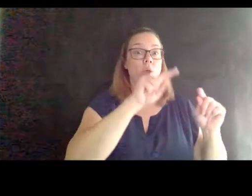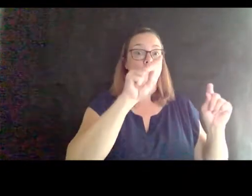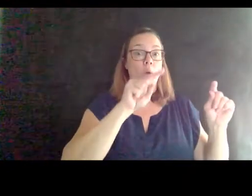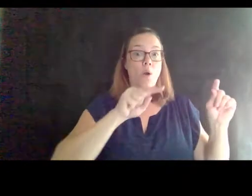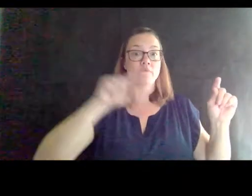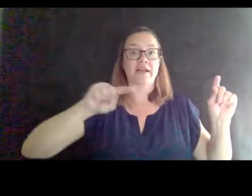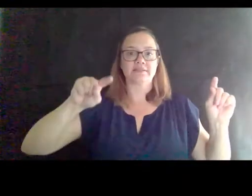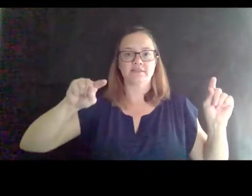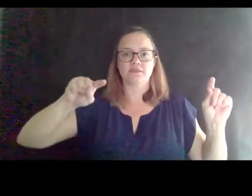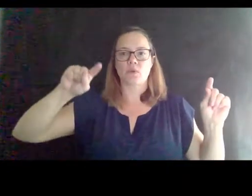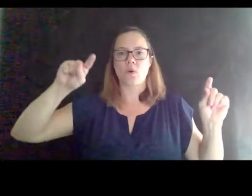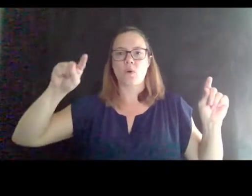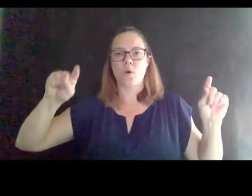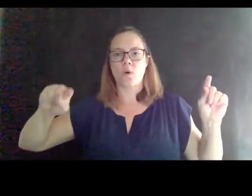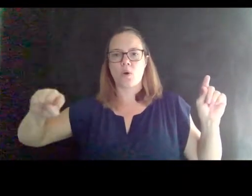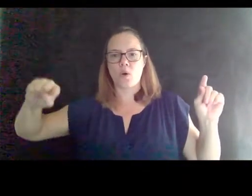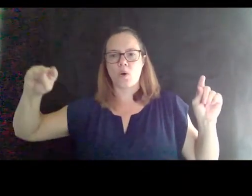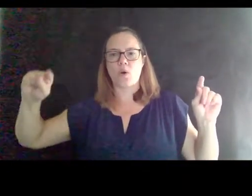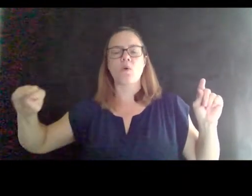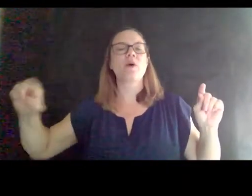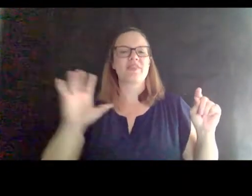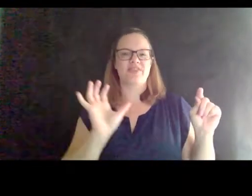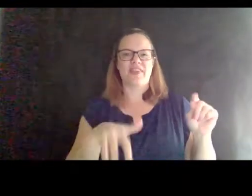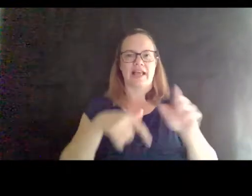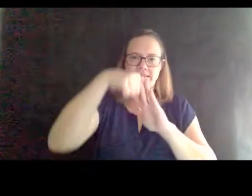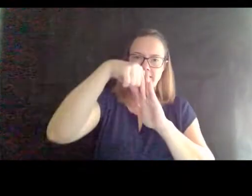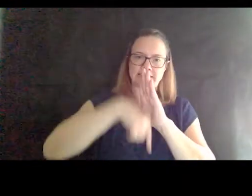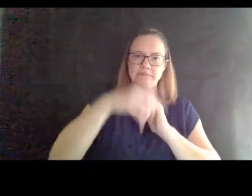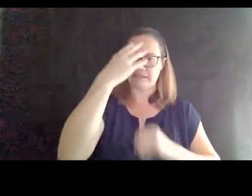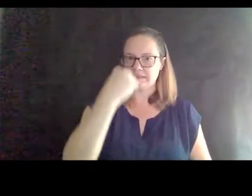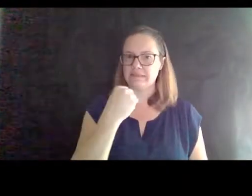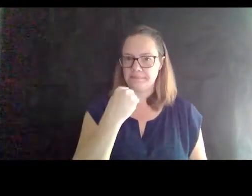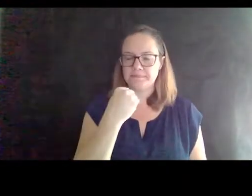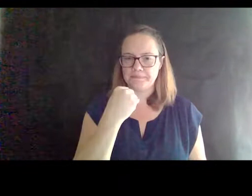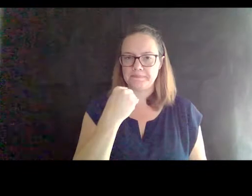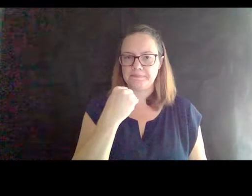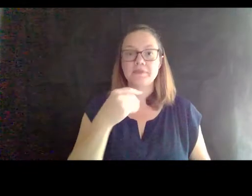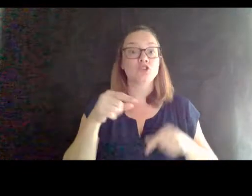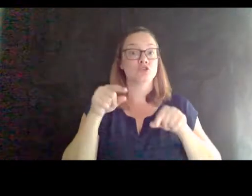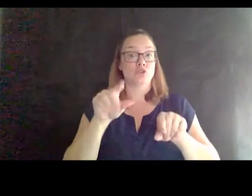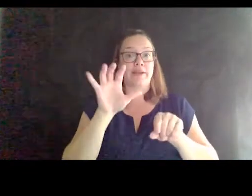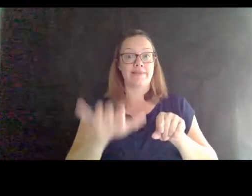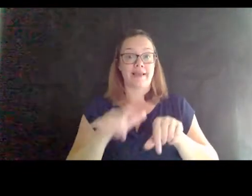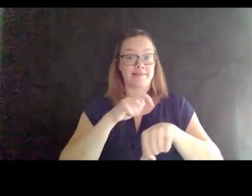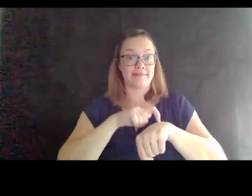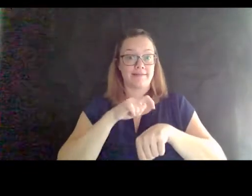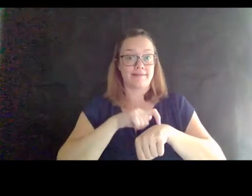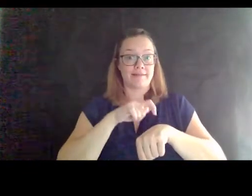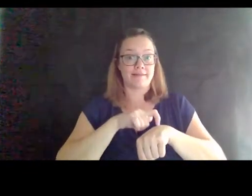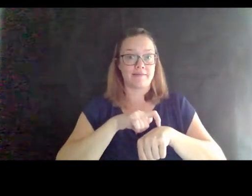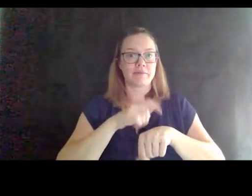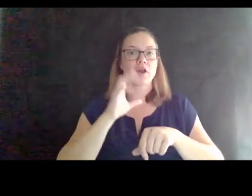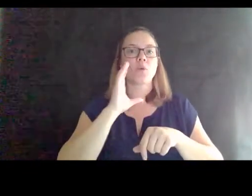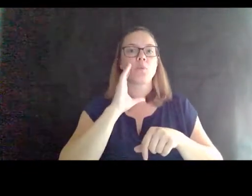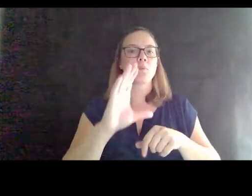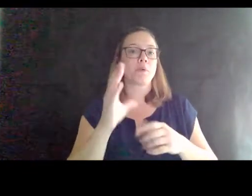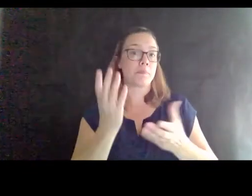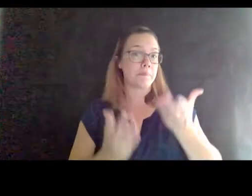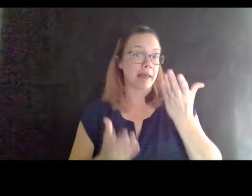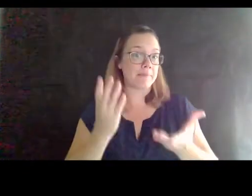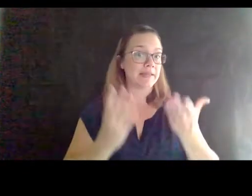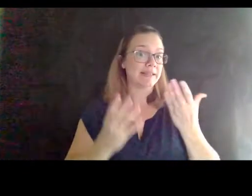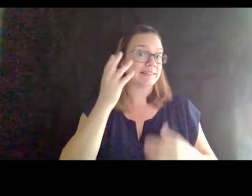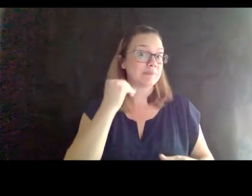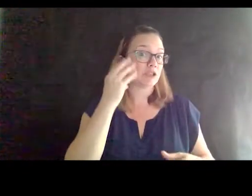waves. This is the deep sleep. During this stage that a person may experience sleep walking